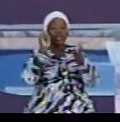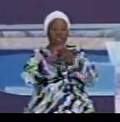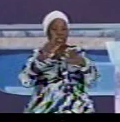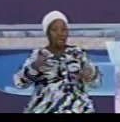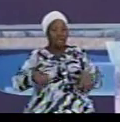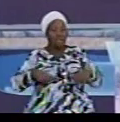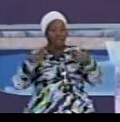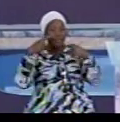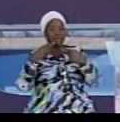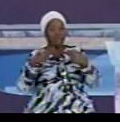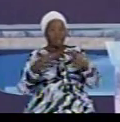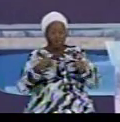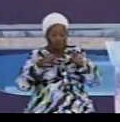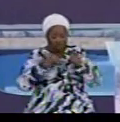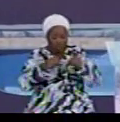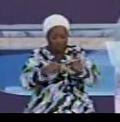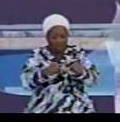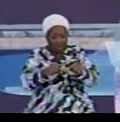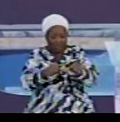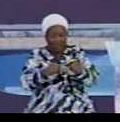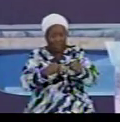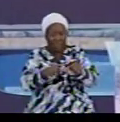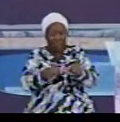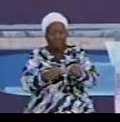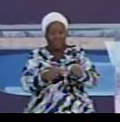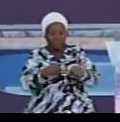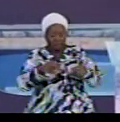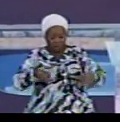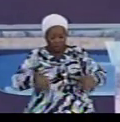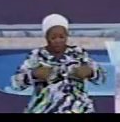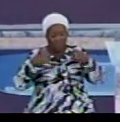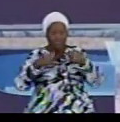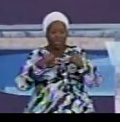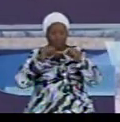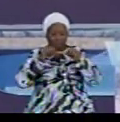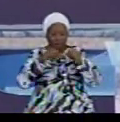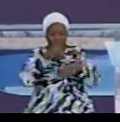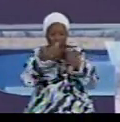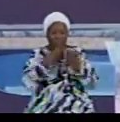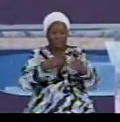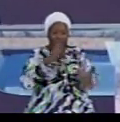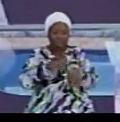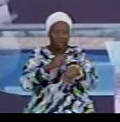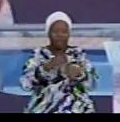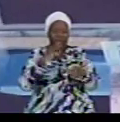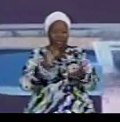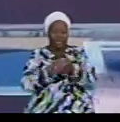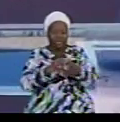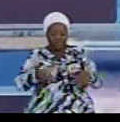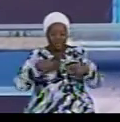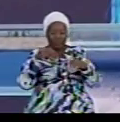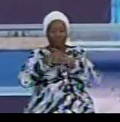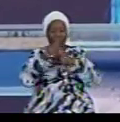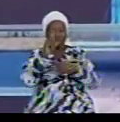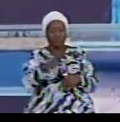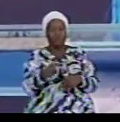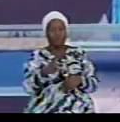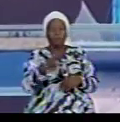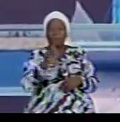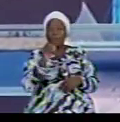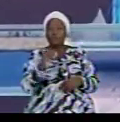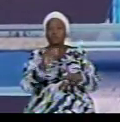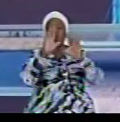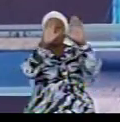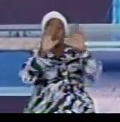dwelleth continually, dwelleth all the time, that dwelleth in you. And so